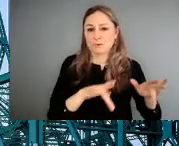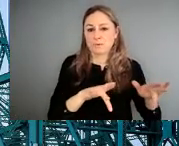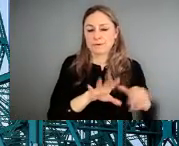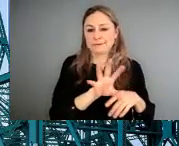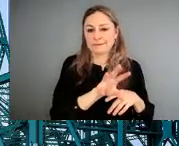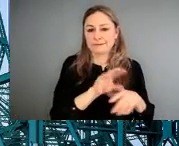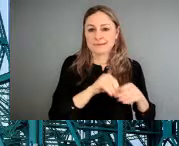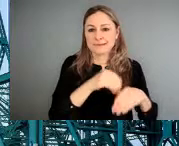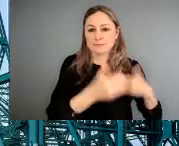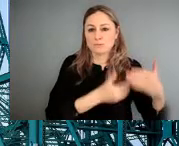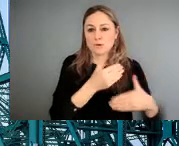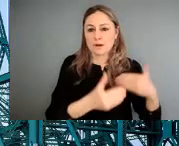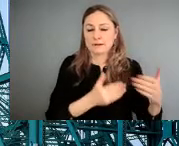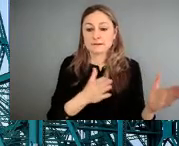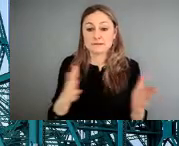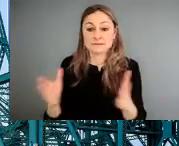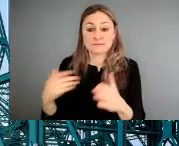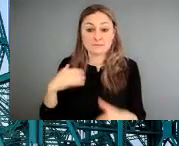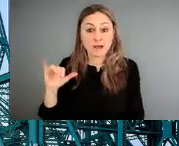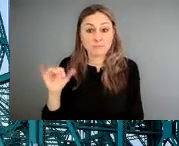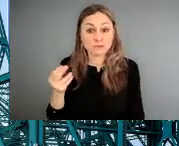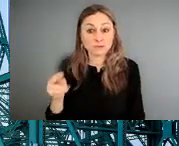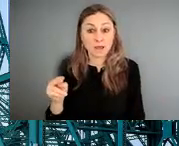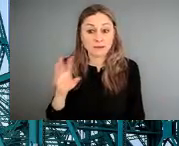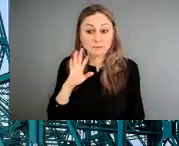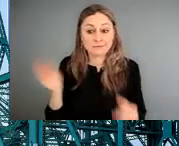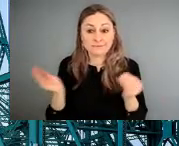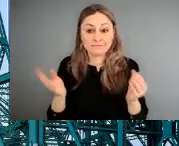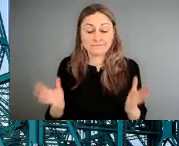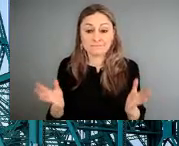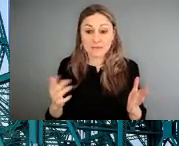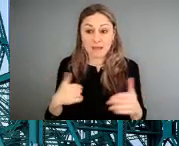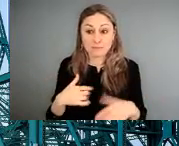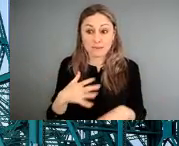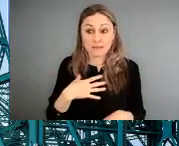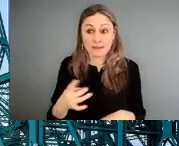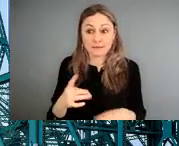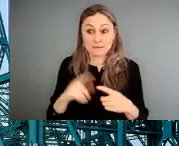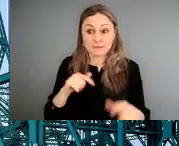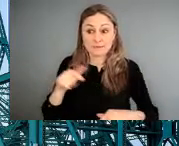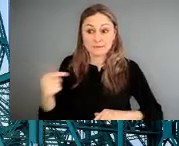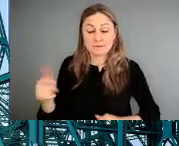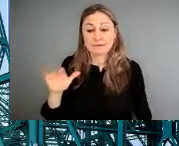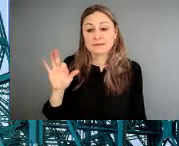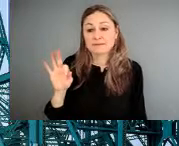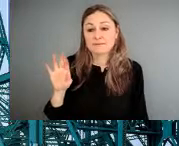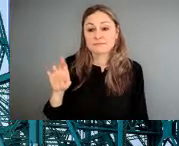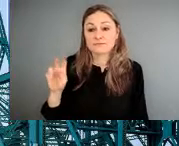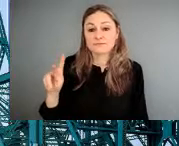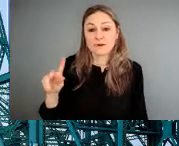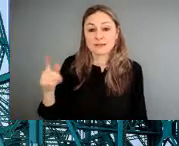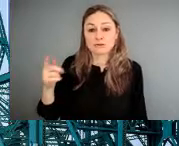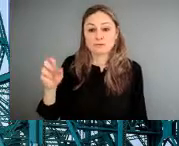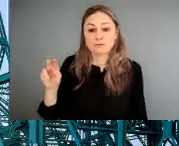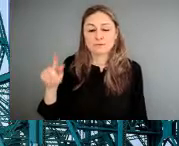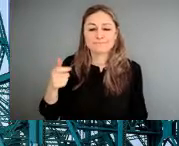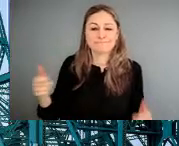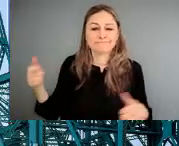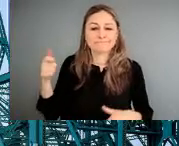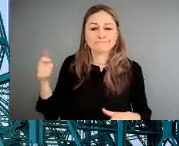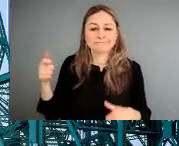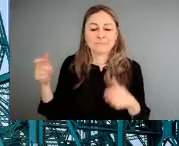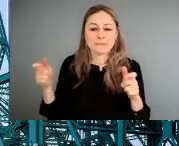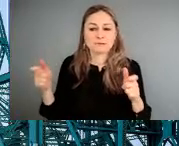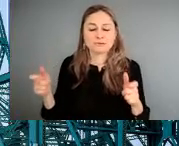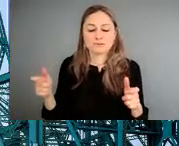And with that, I'd love to kick it over to Frank Green, our Deputy Program Administrator, to